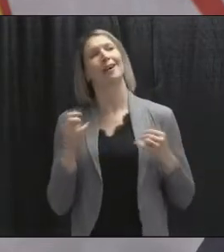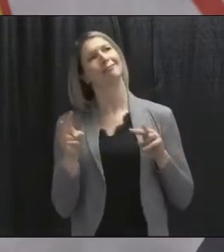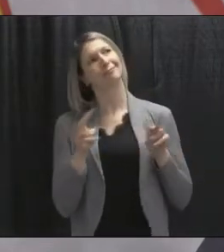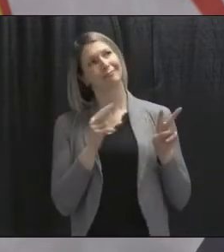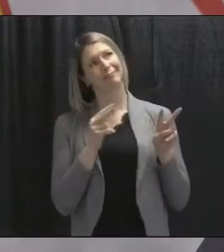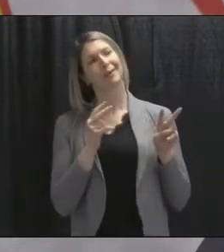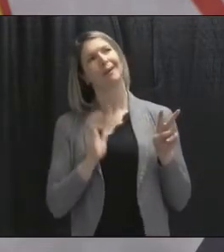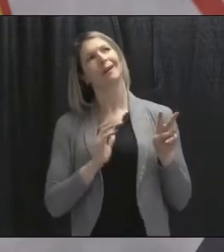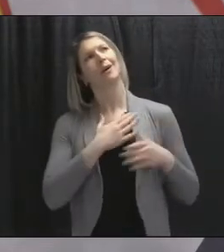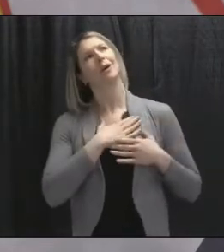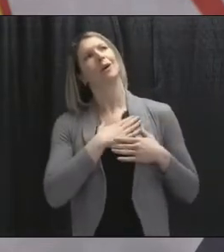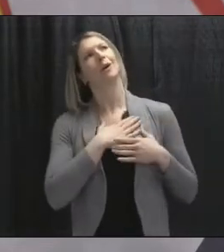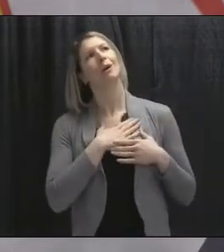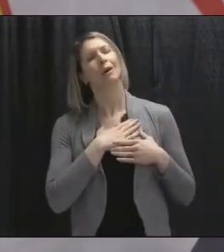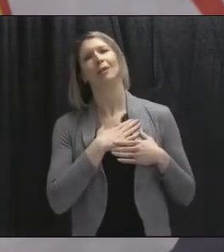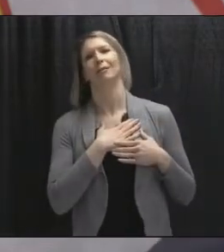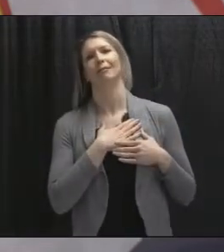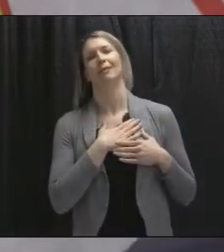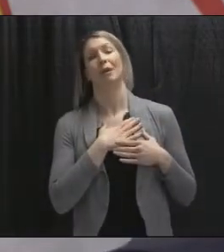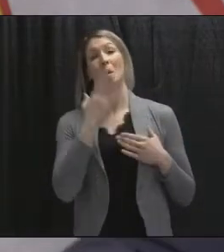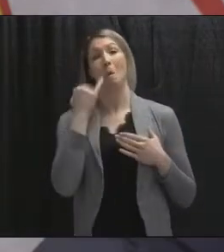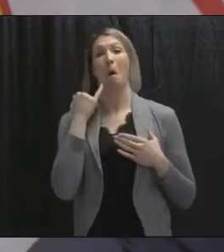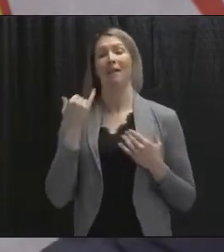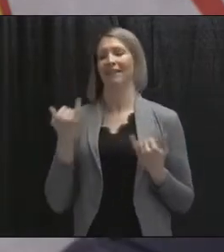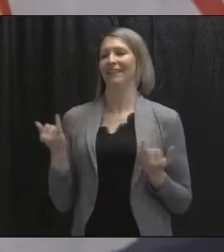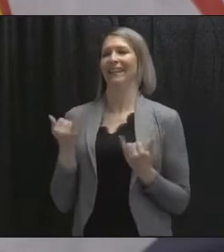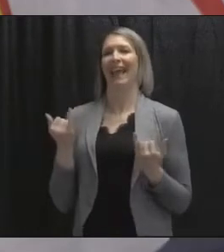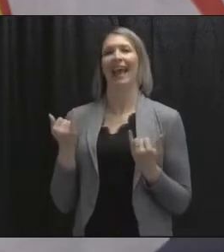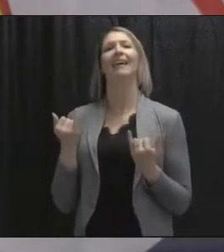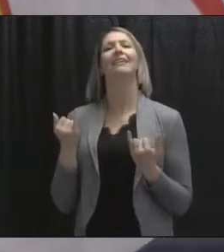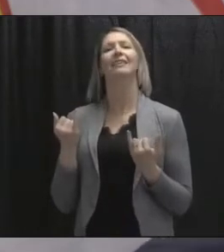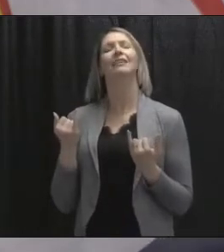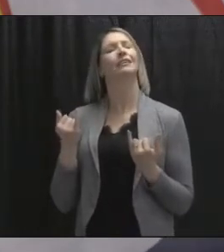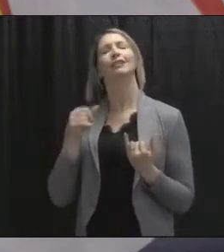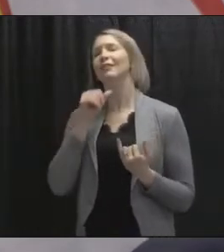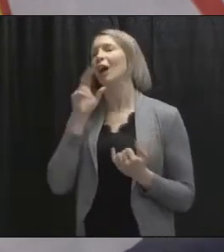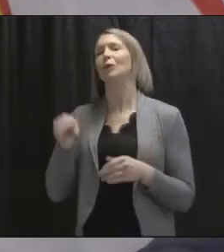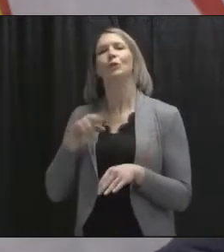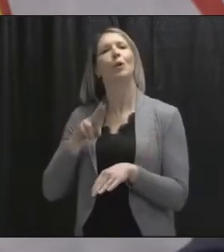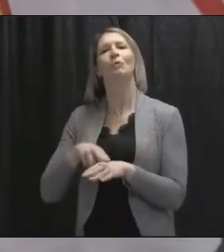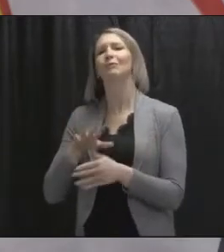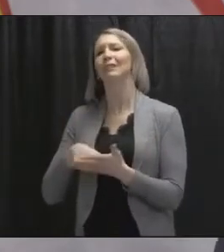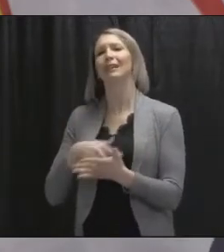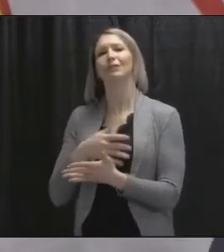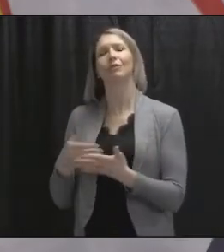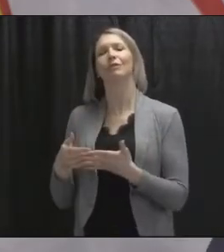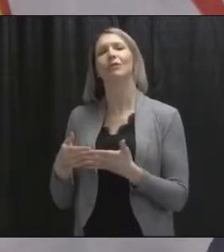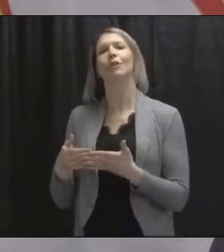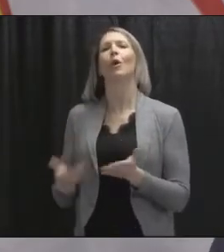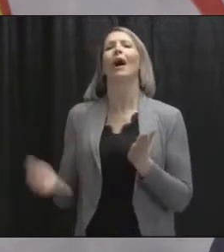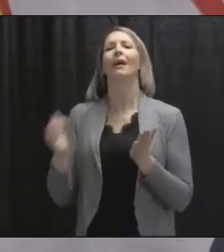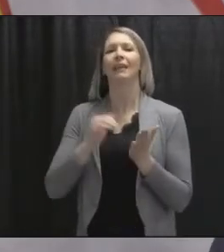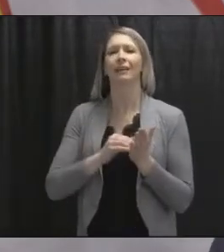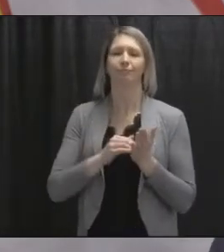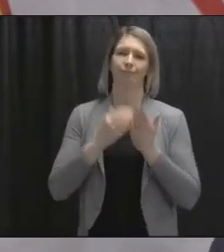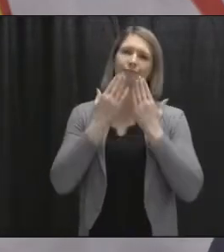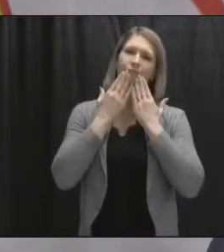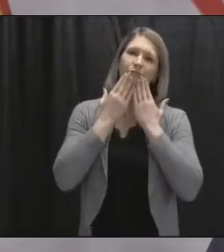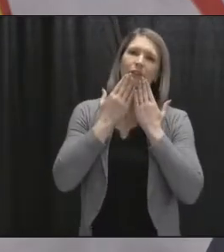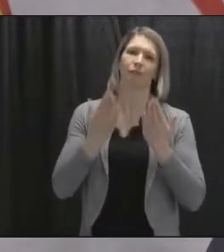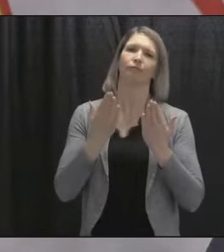ordinary. Please once again accept our sincere gratitude. While this is a stressful